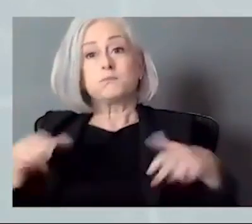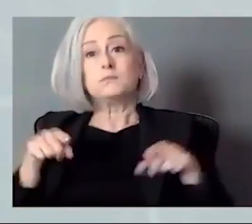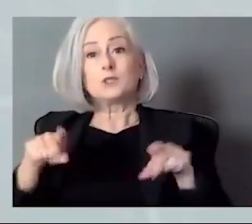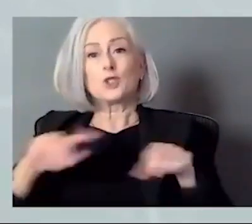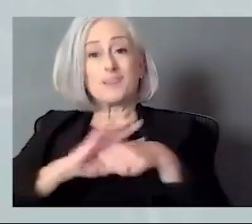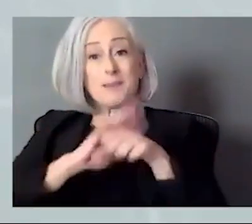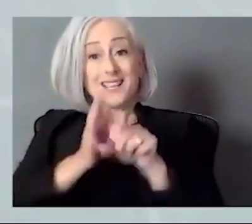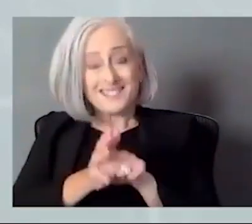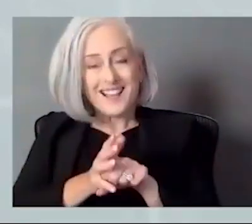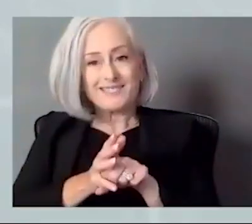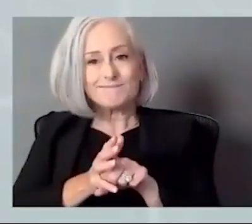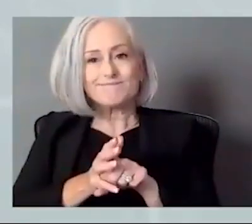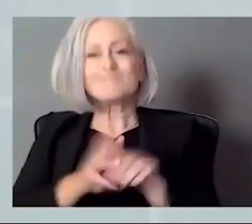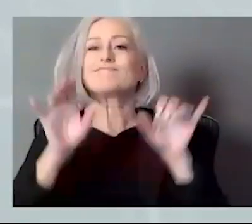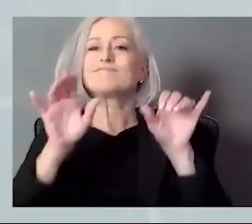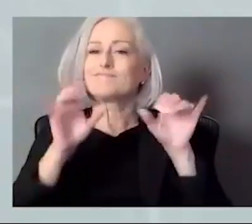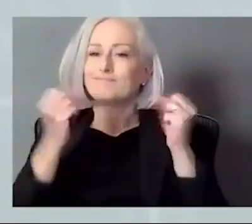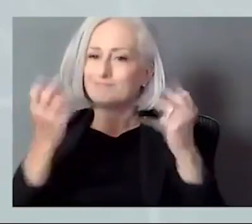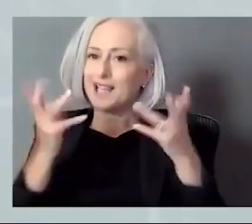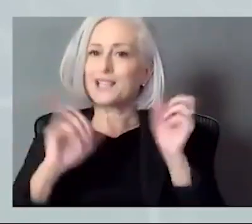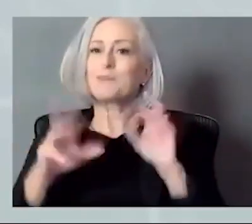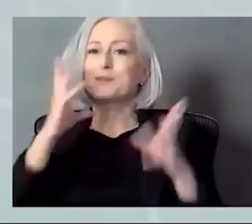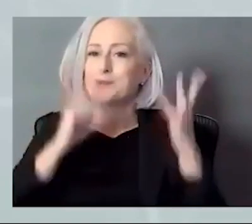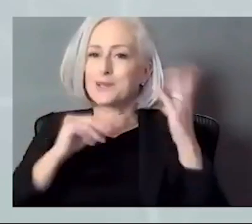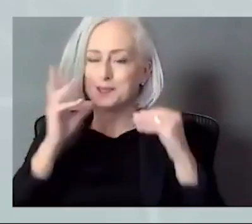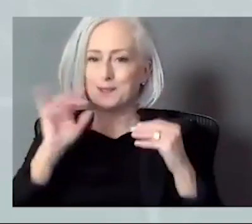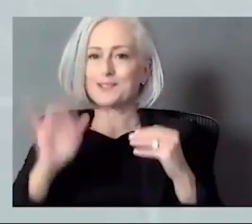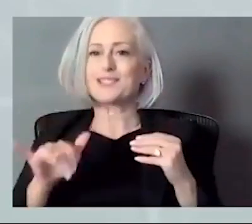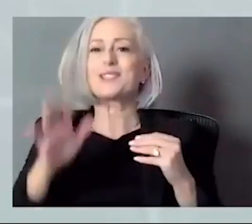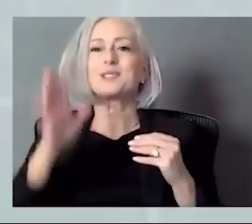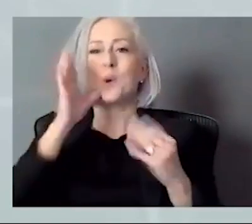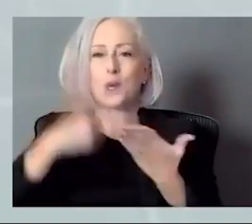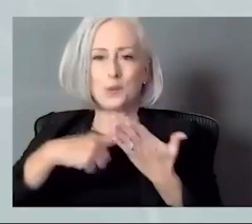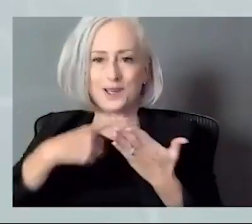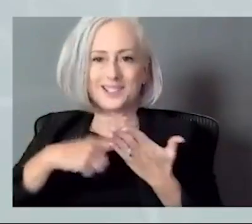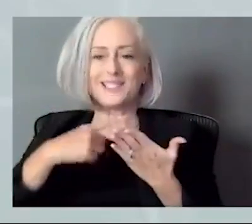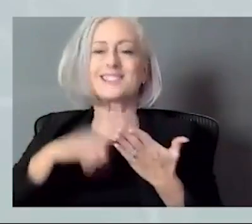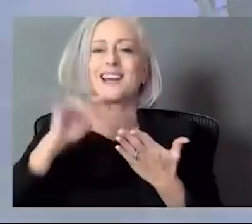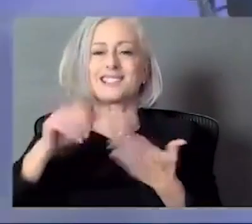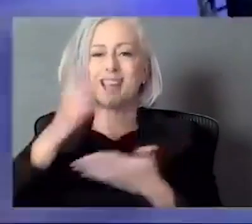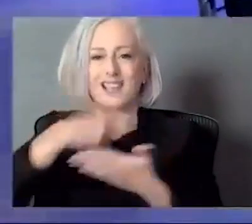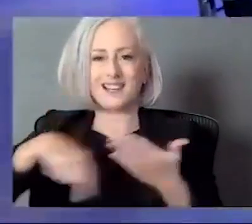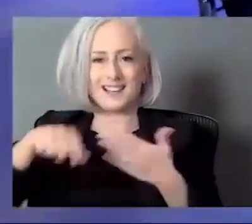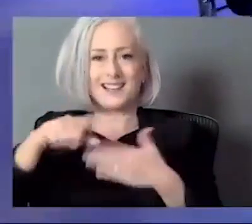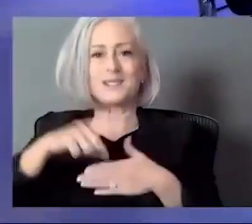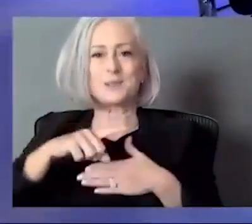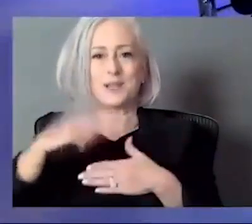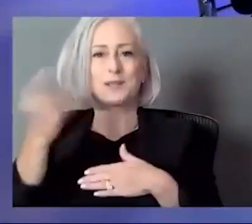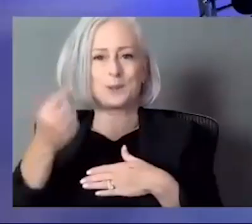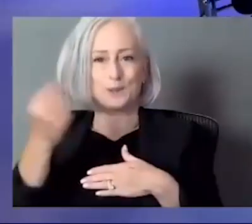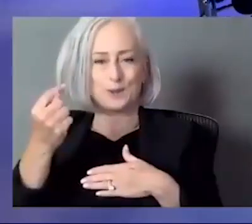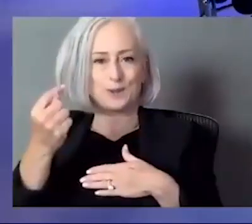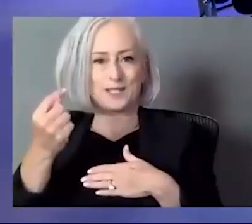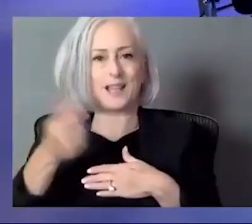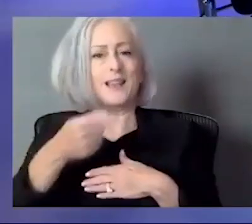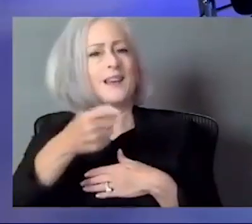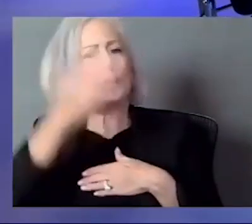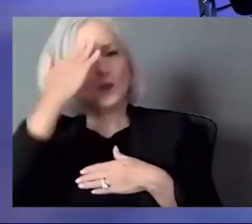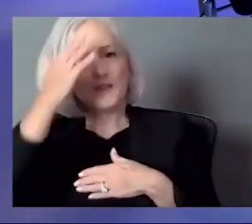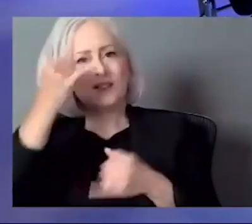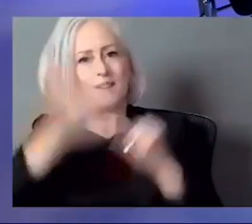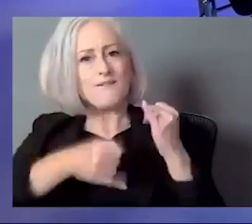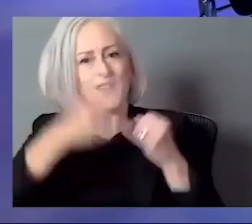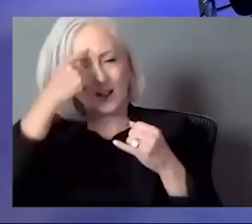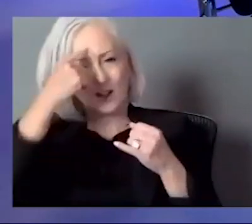and kind of some of their struggles. So it'll be a great week. We're going to be focusing on that. I know you've got some final thoughts, but I just have a quick final thought for you.